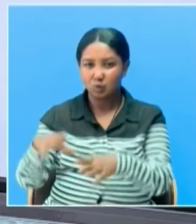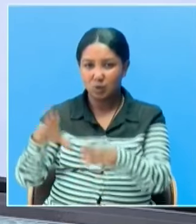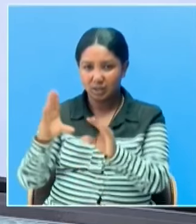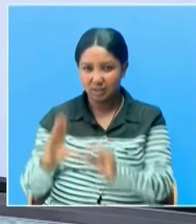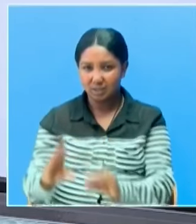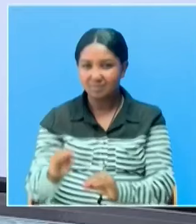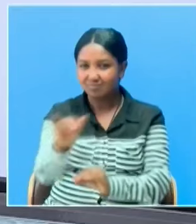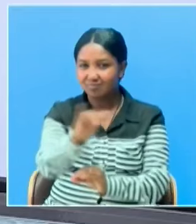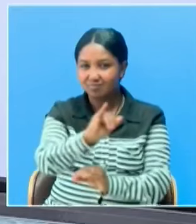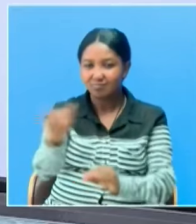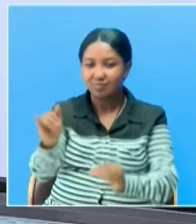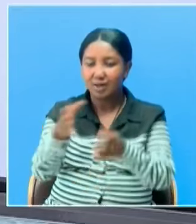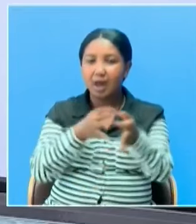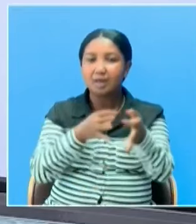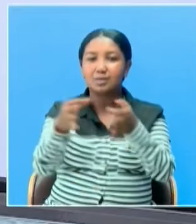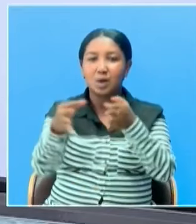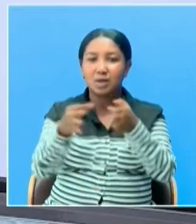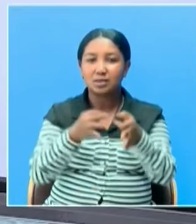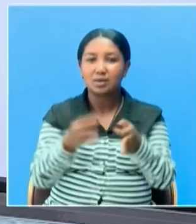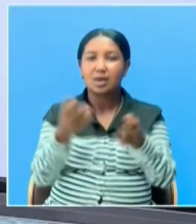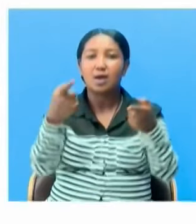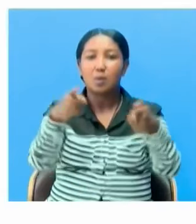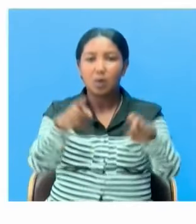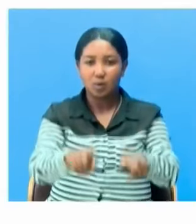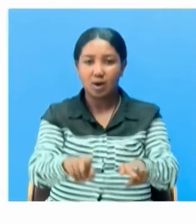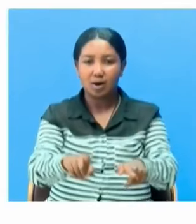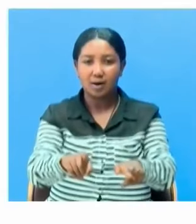use such kinds of expression when you